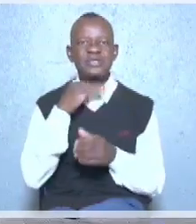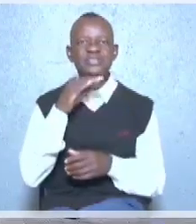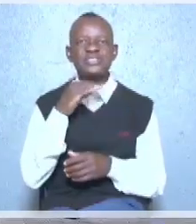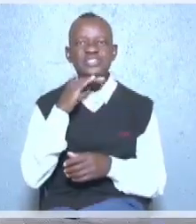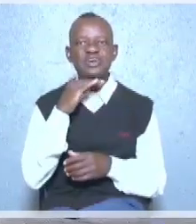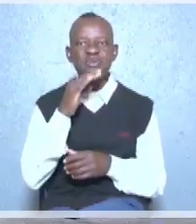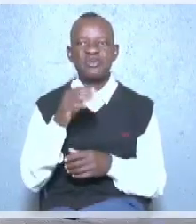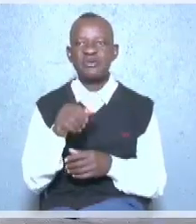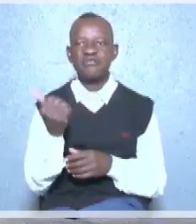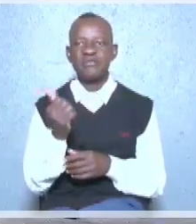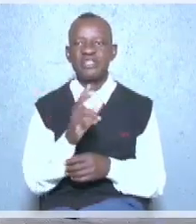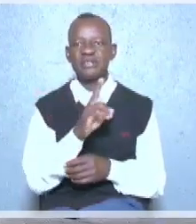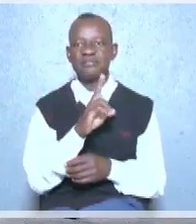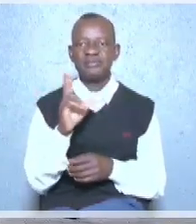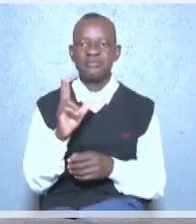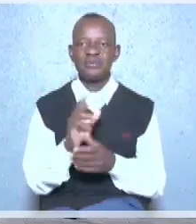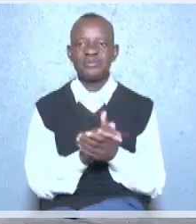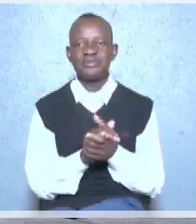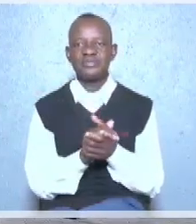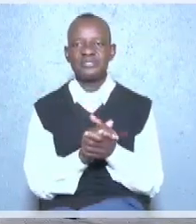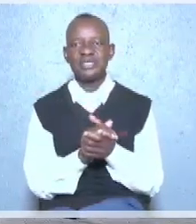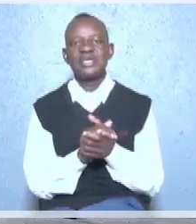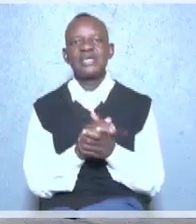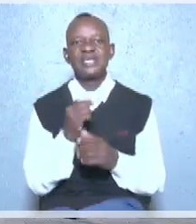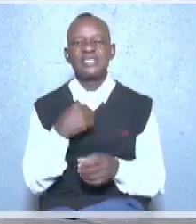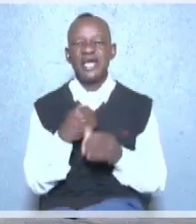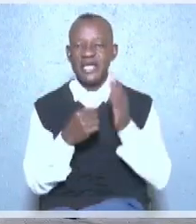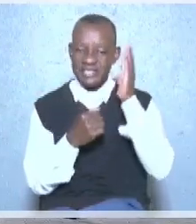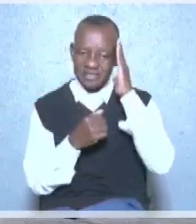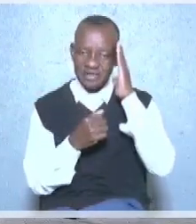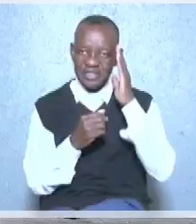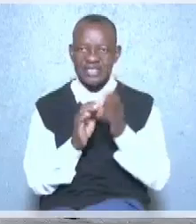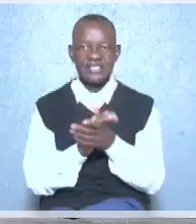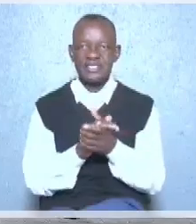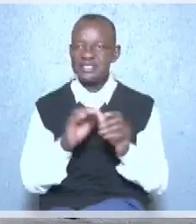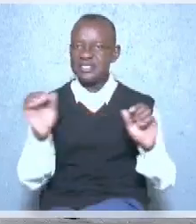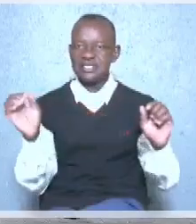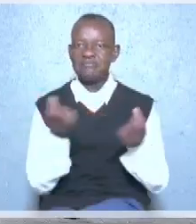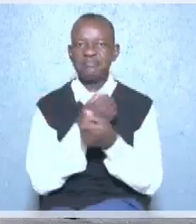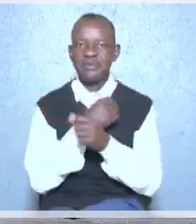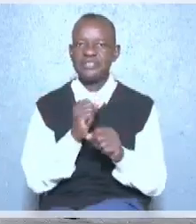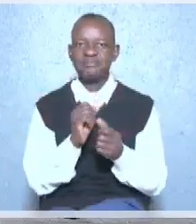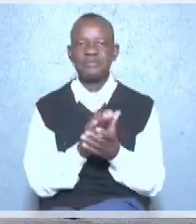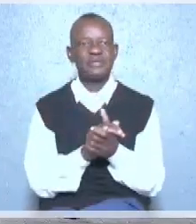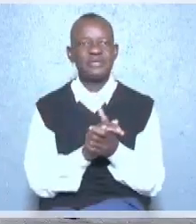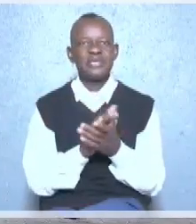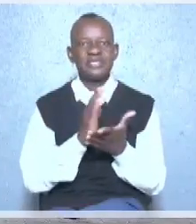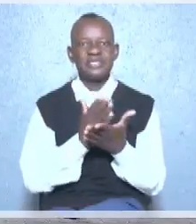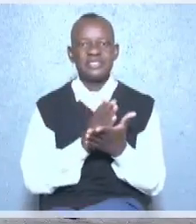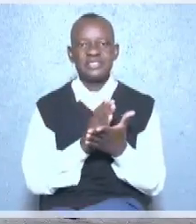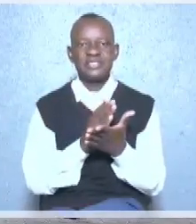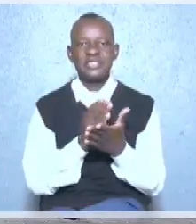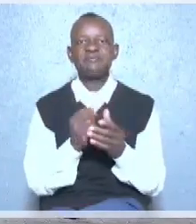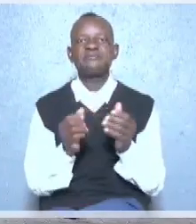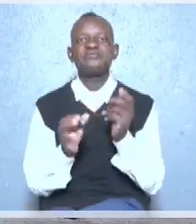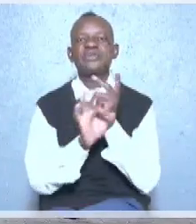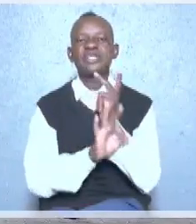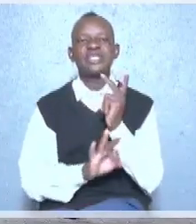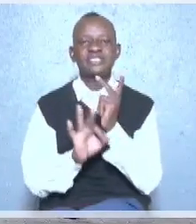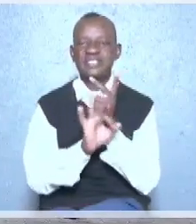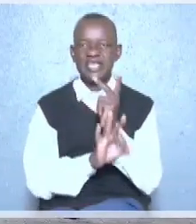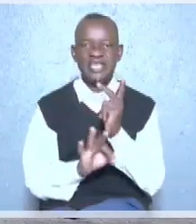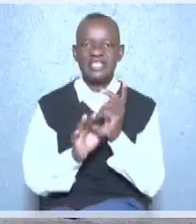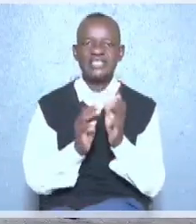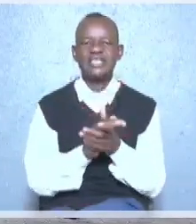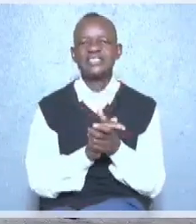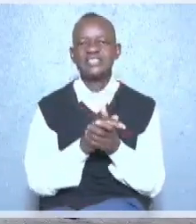read into history books and wait a minute. Yeah. So this whole Rambo thing is a lie. Yeah, it's a total lie. Yeah. Black Hawk Down,